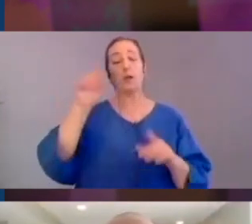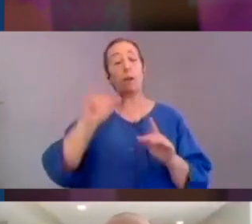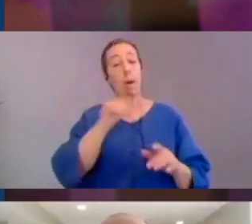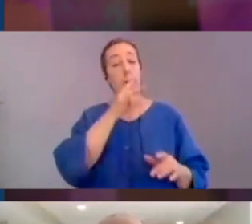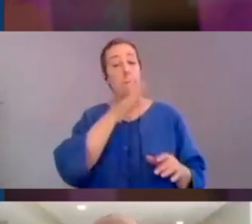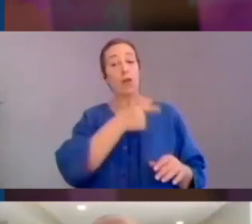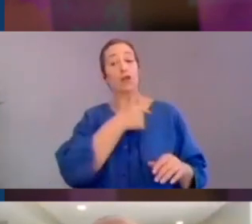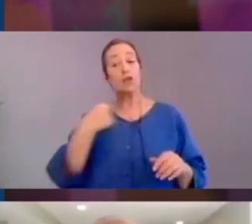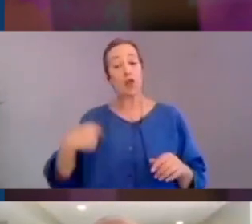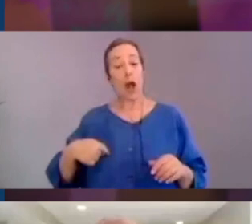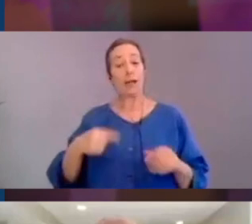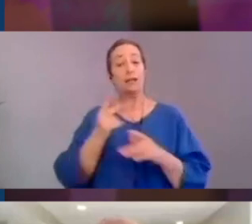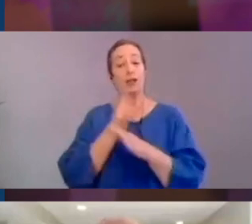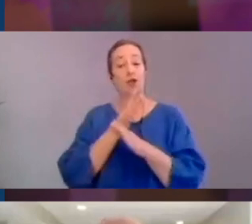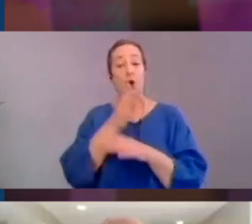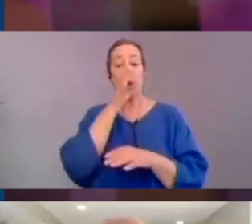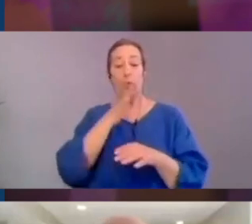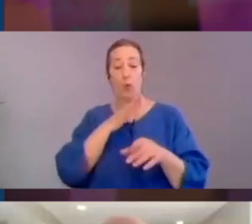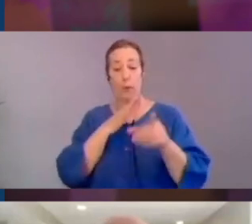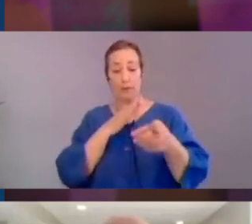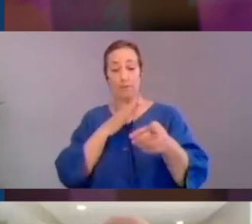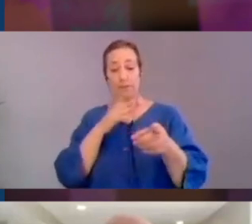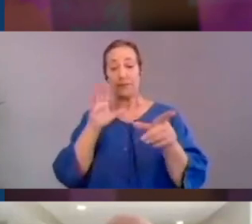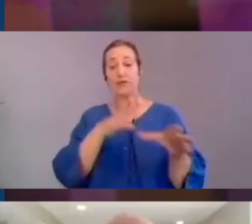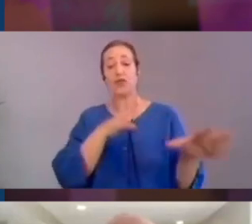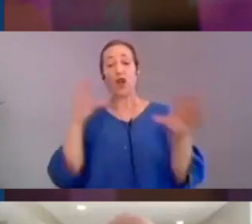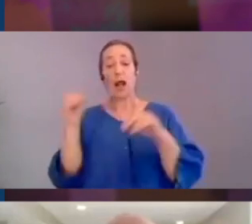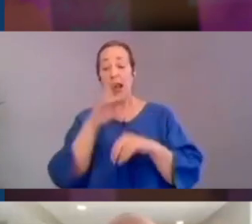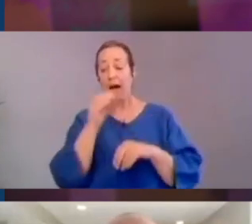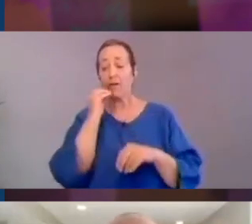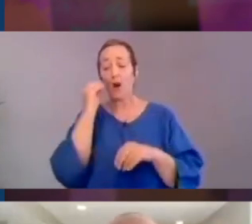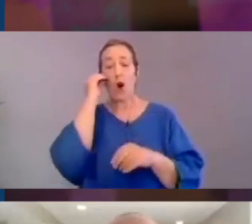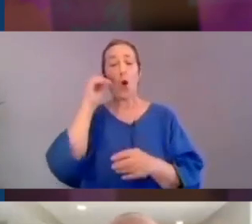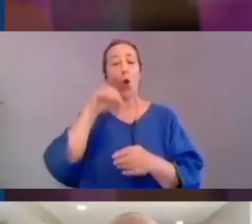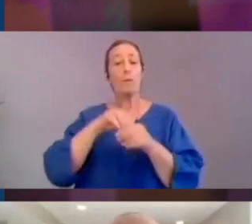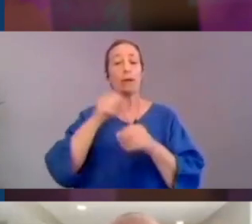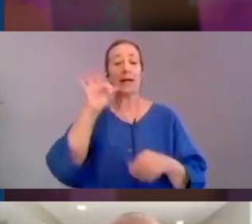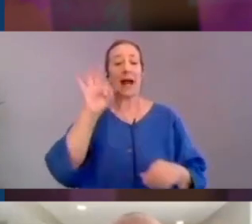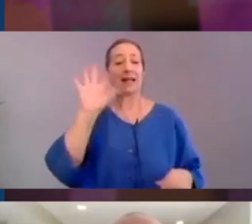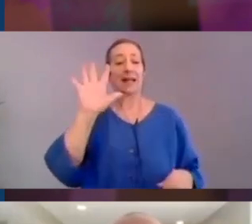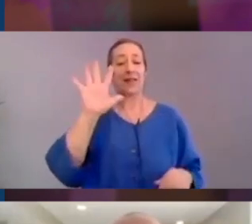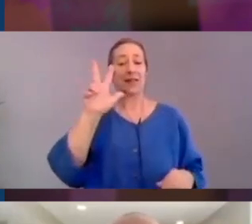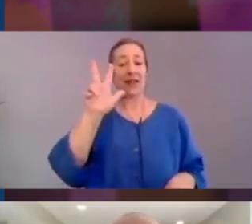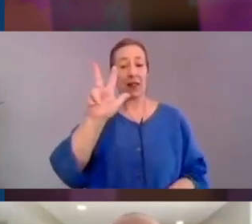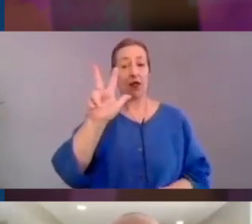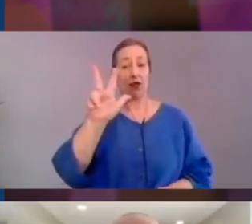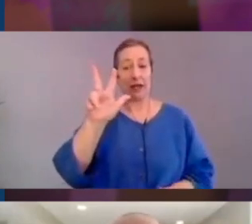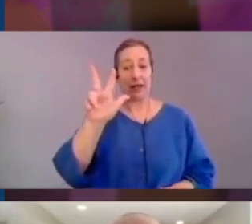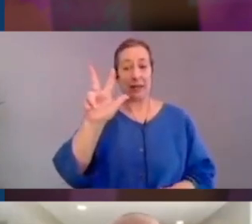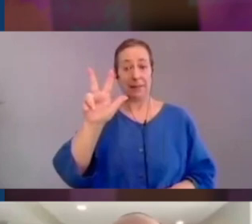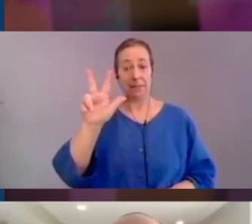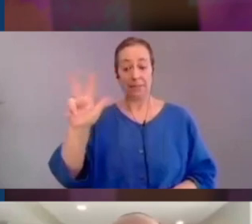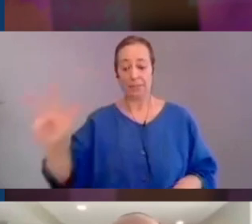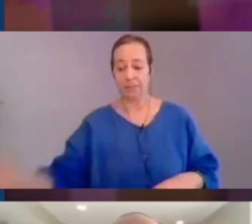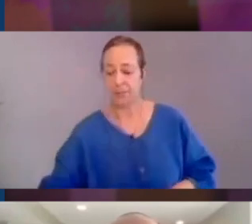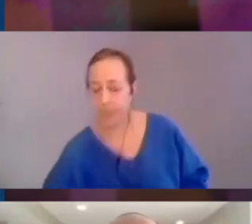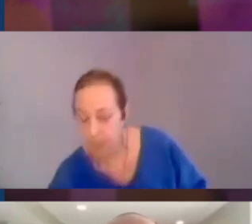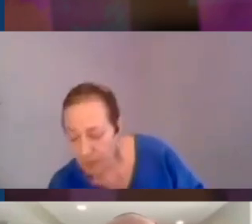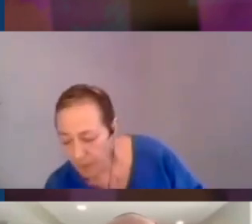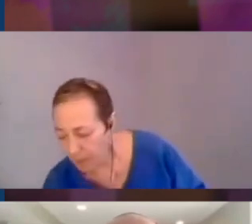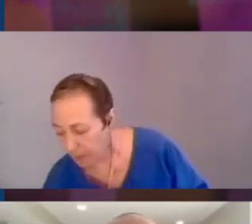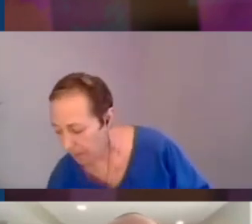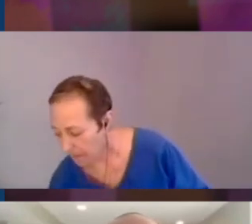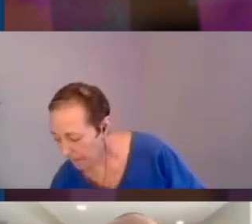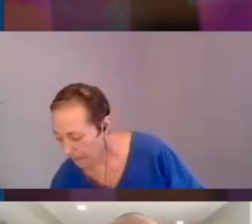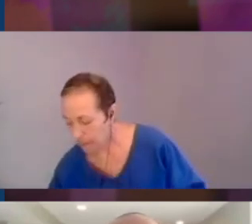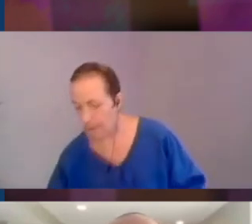German woman who left her home of Honolulu, Hawaii in 1953, enlisting in the US Marines with a friend shortly after